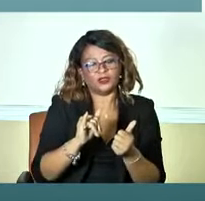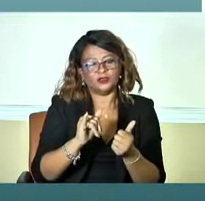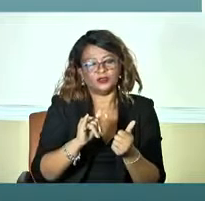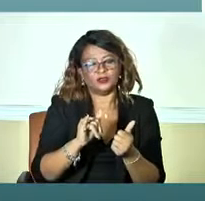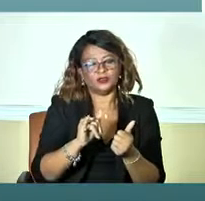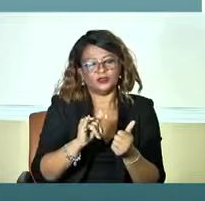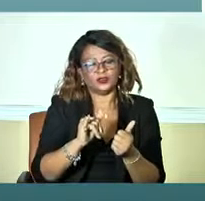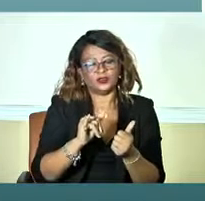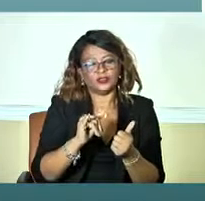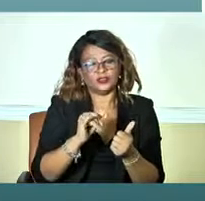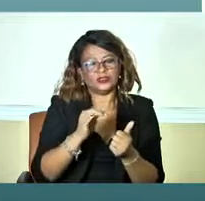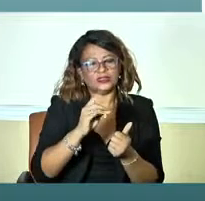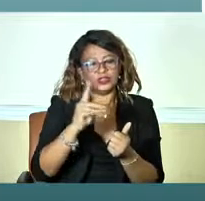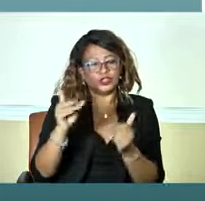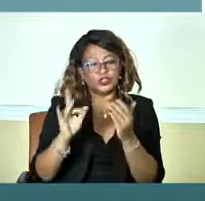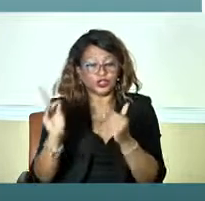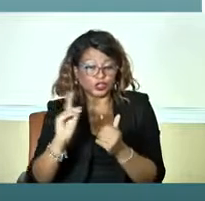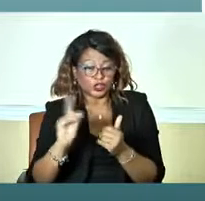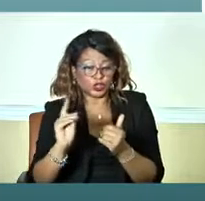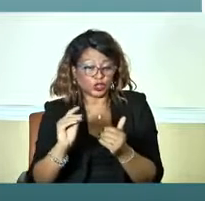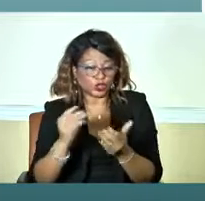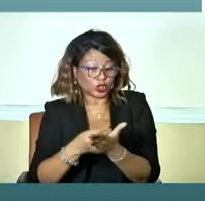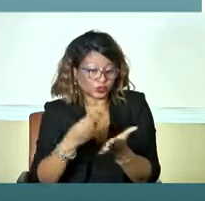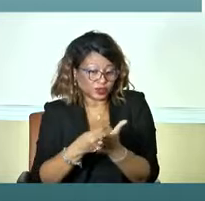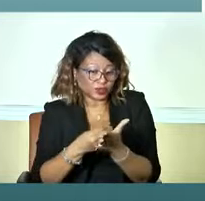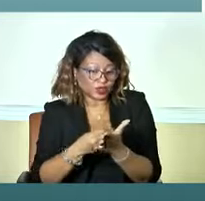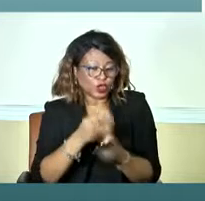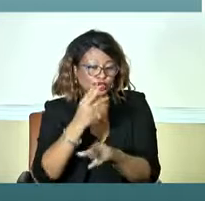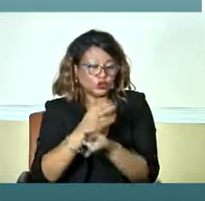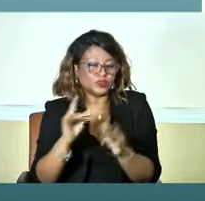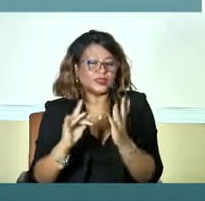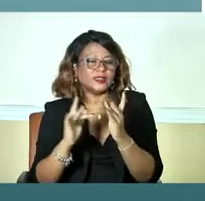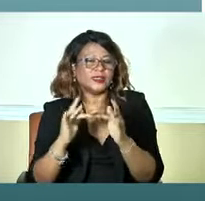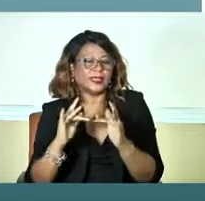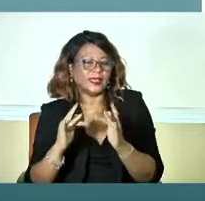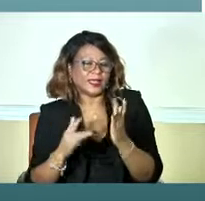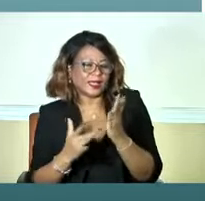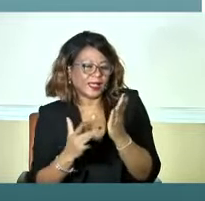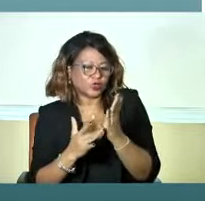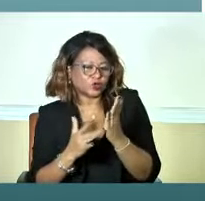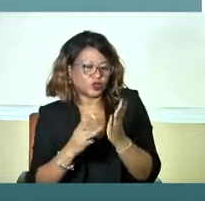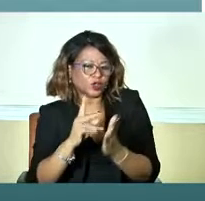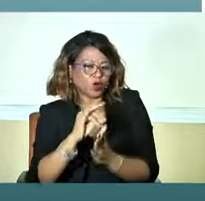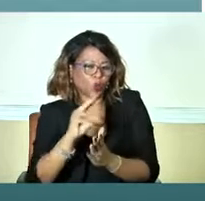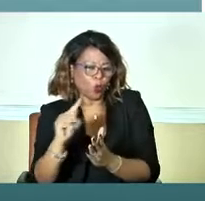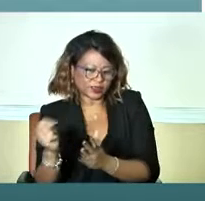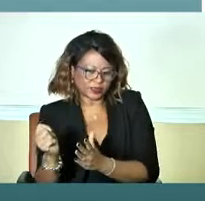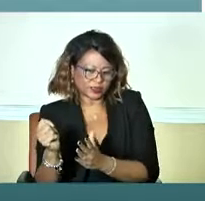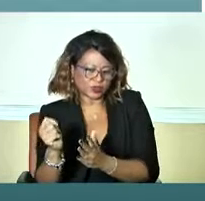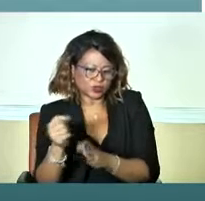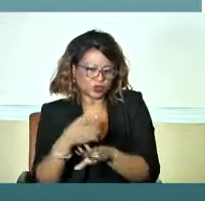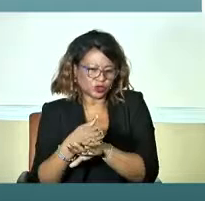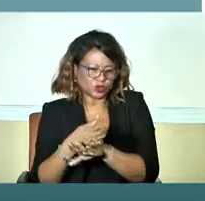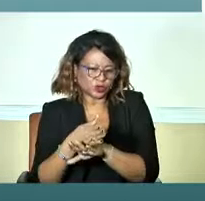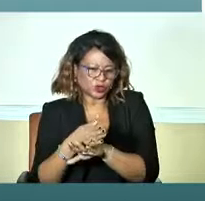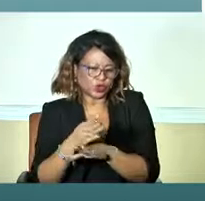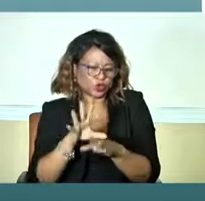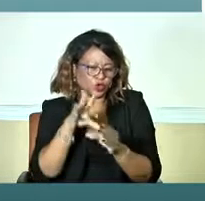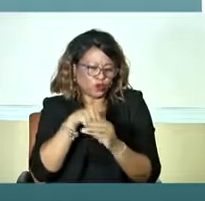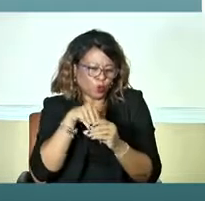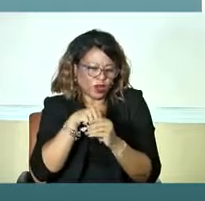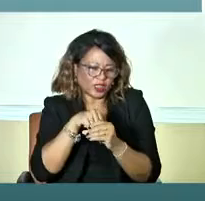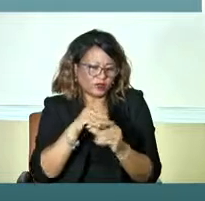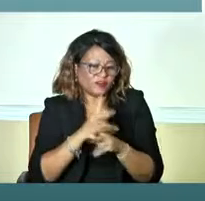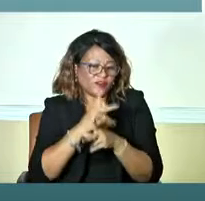digital currency using electronic wallets through various digital wallet